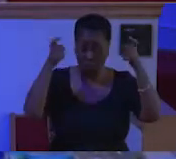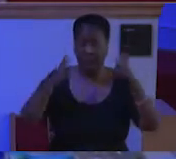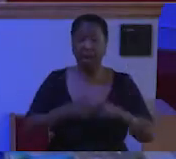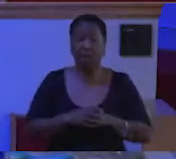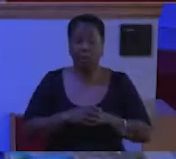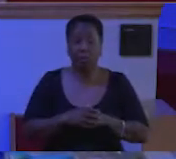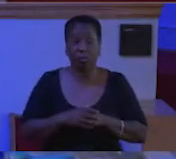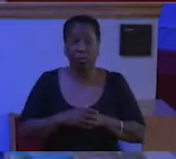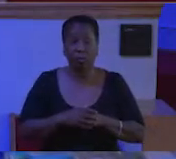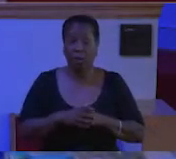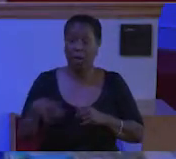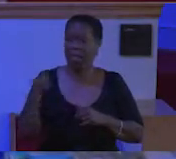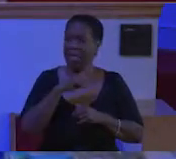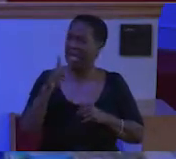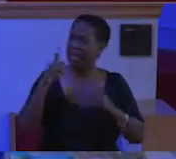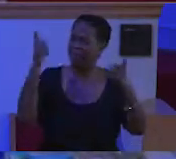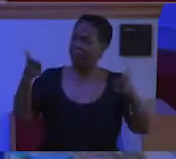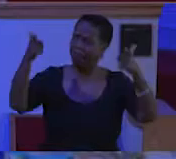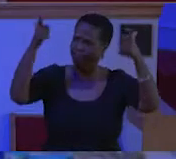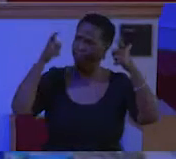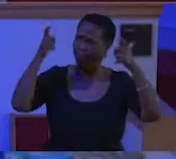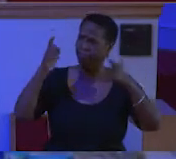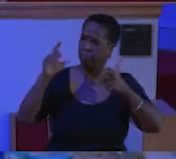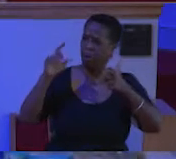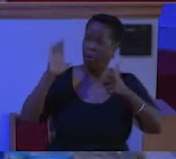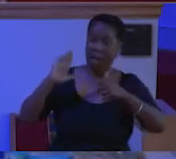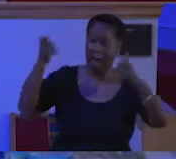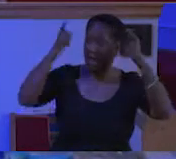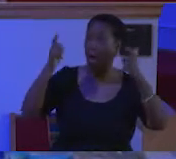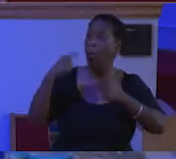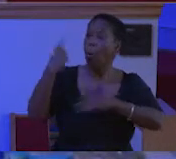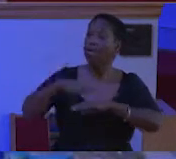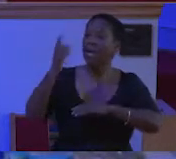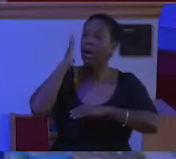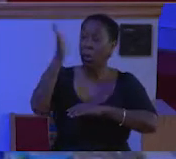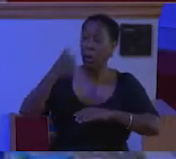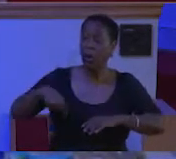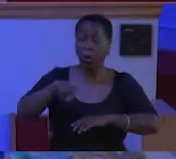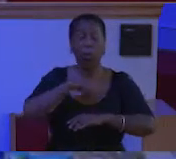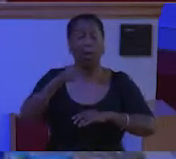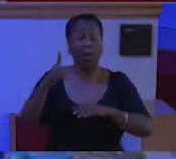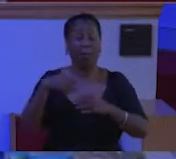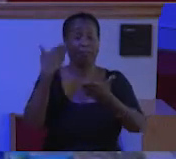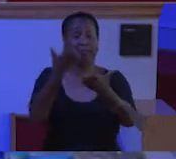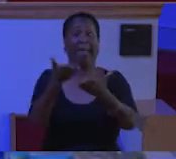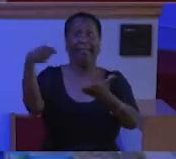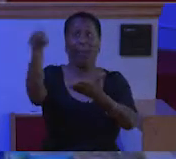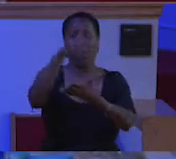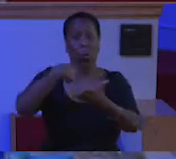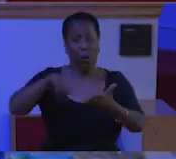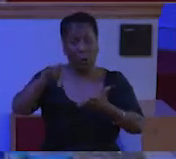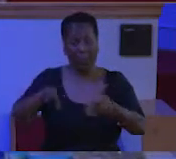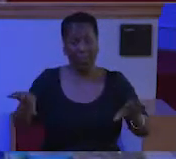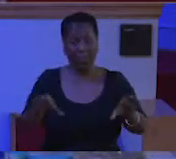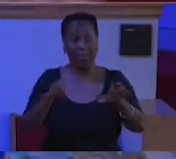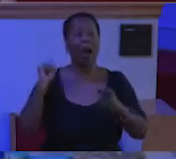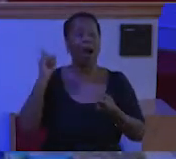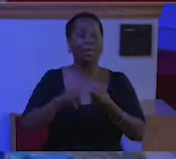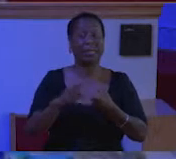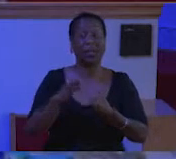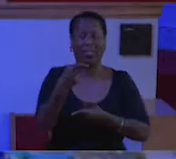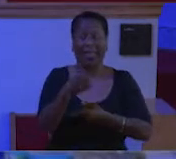that have been placed so loftily above our heads. One day we shall get to where we need to be. But until